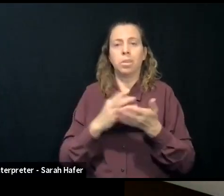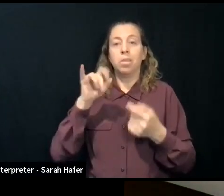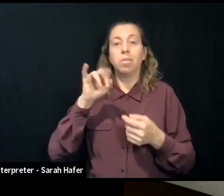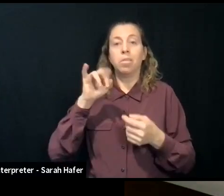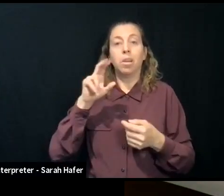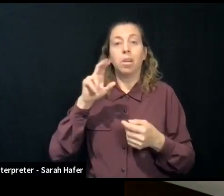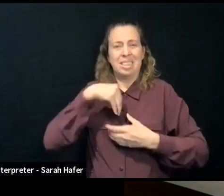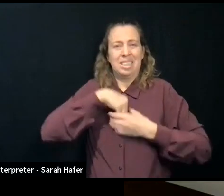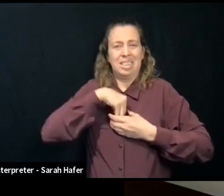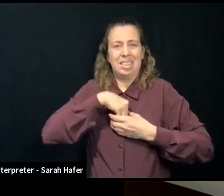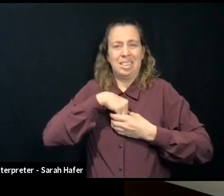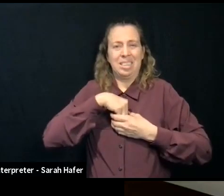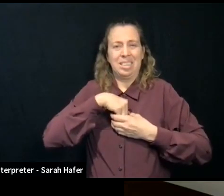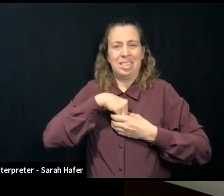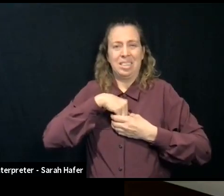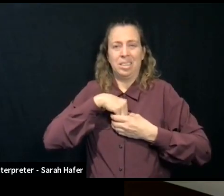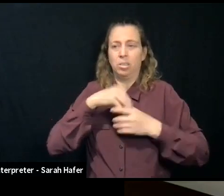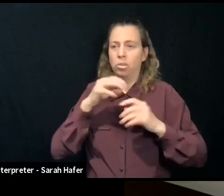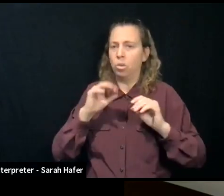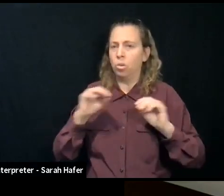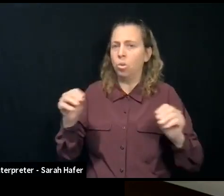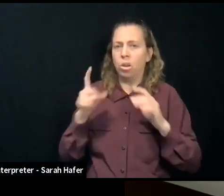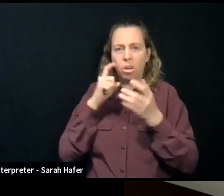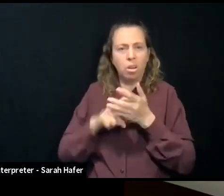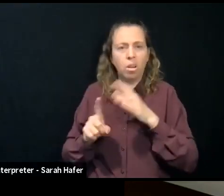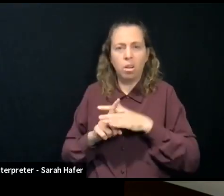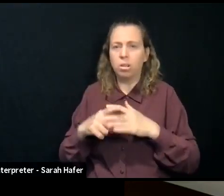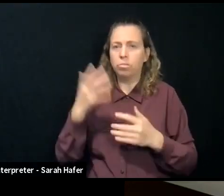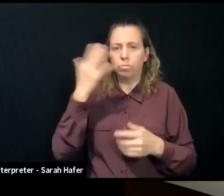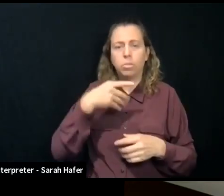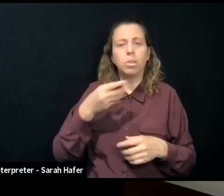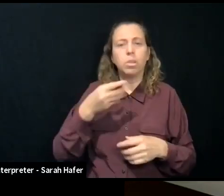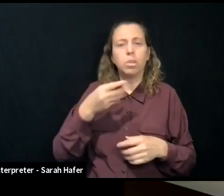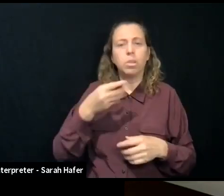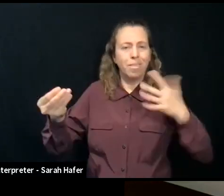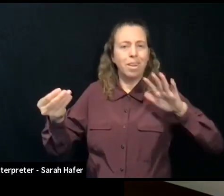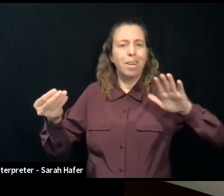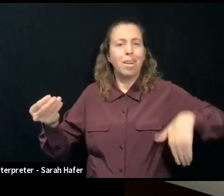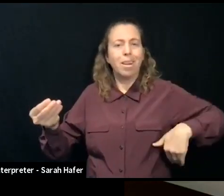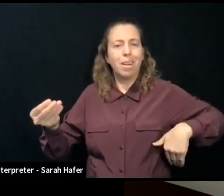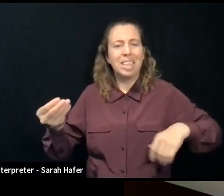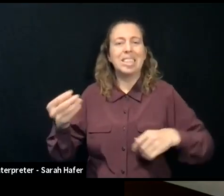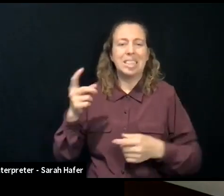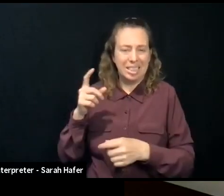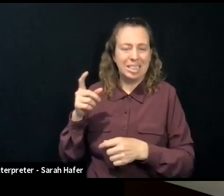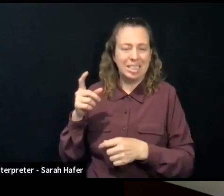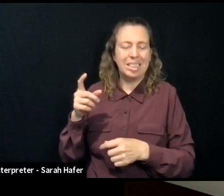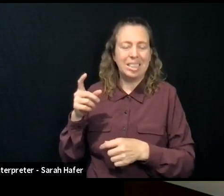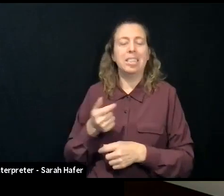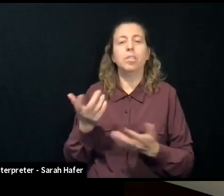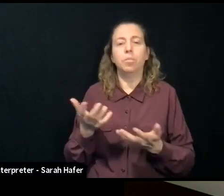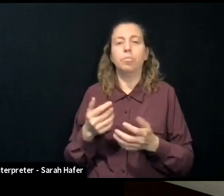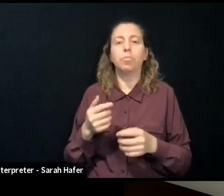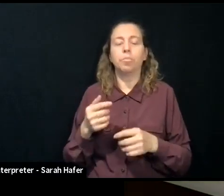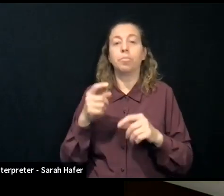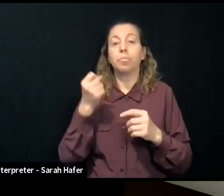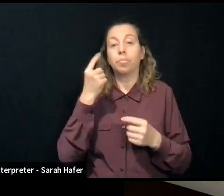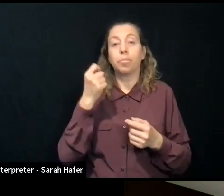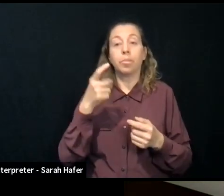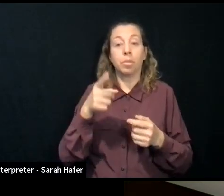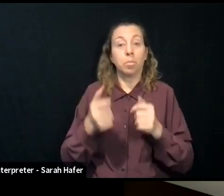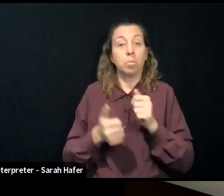because we know that there are also people who get the vaccine who occasionally do develop symptoms. In general, the symptoms are